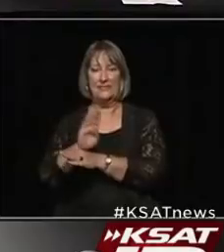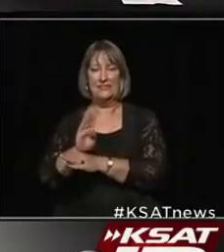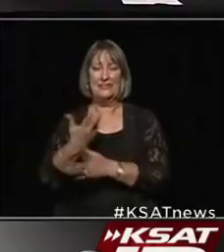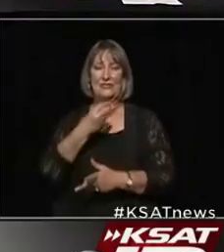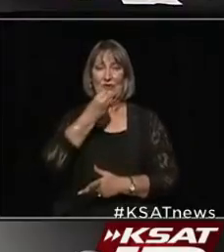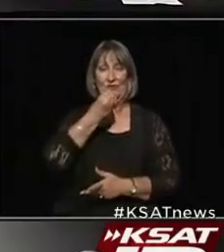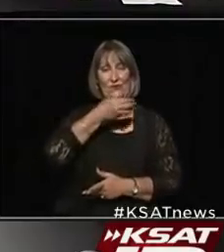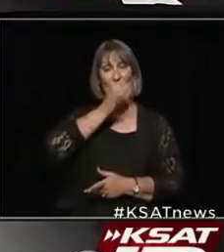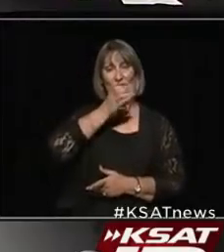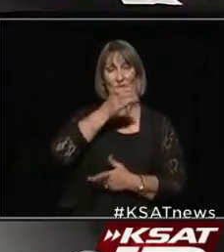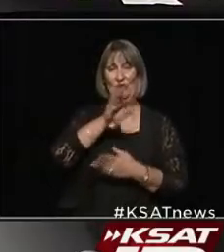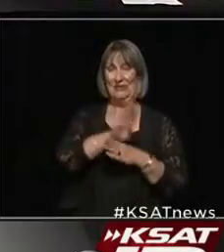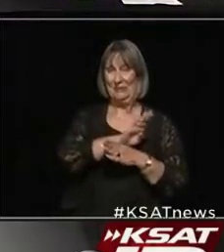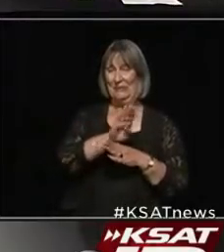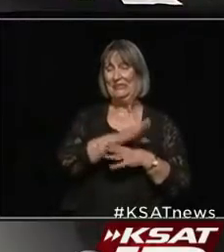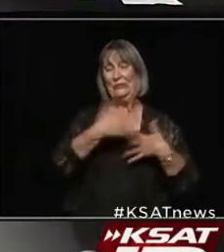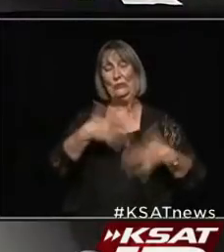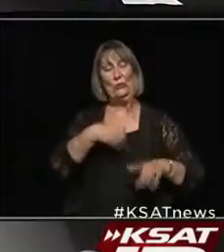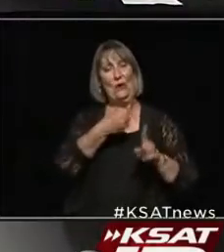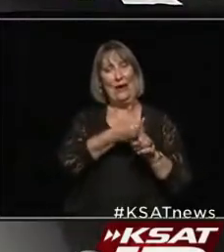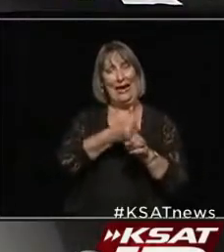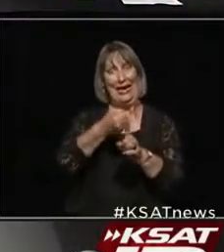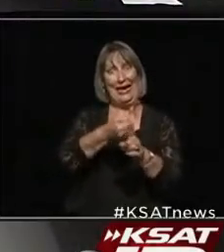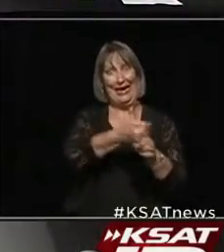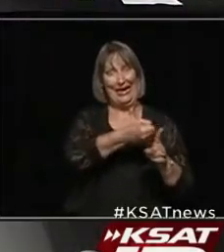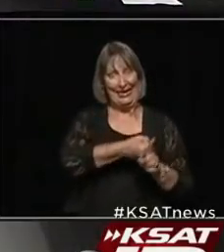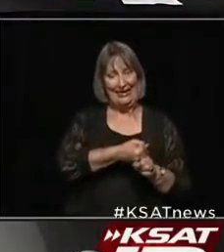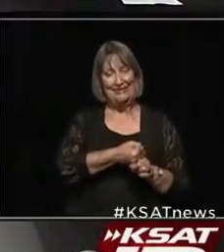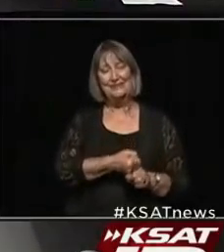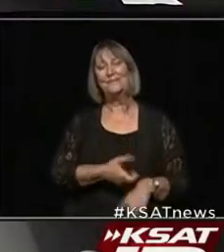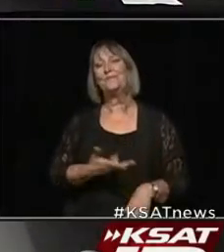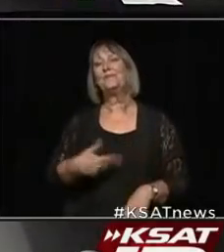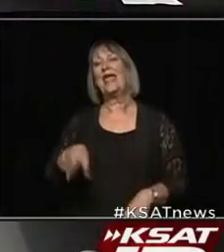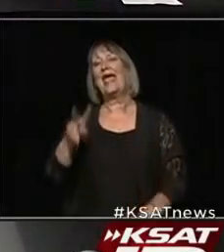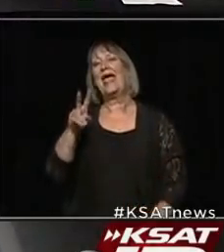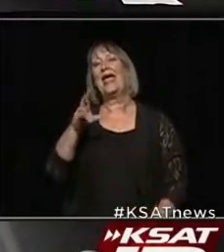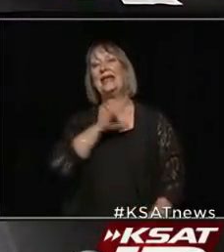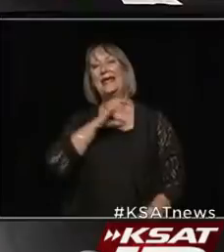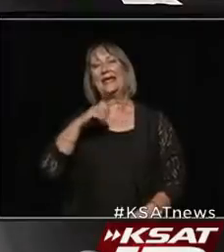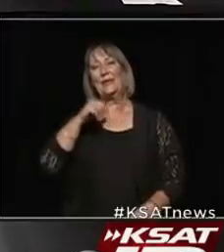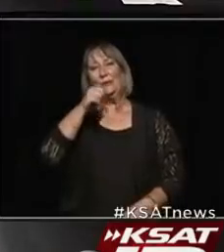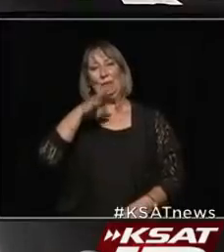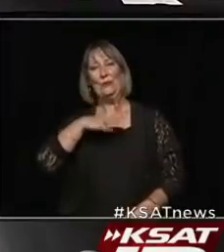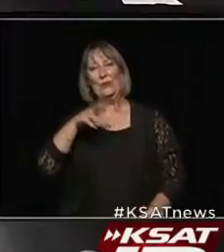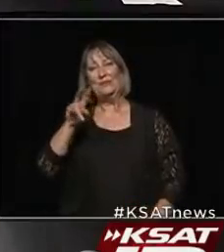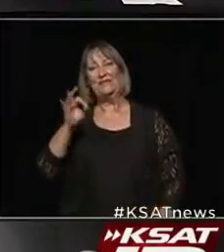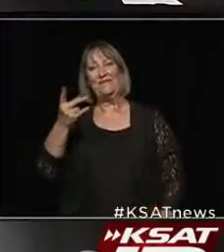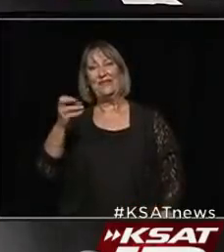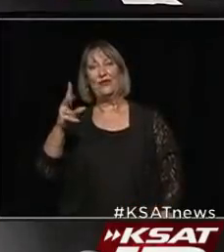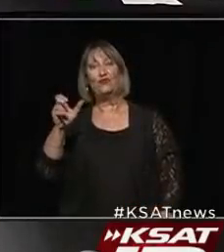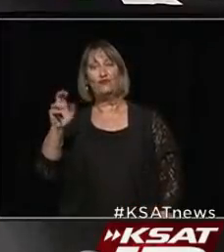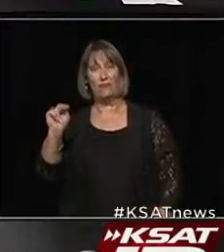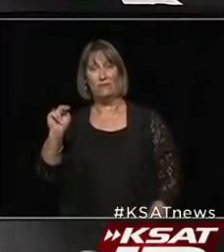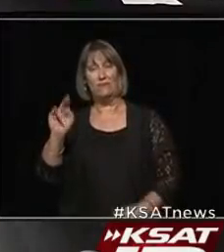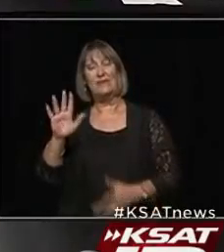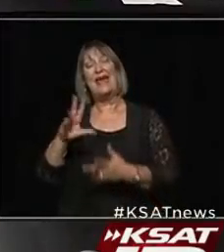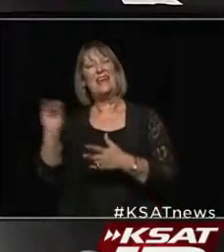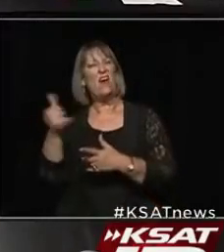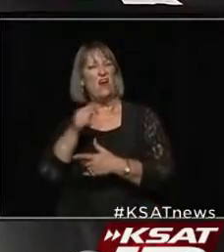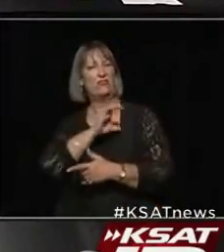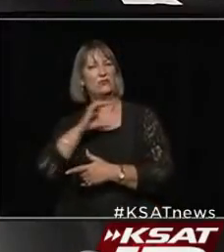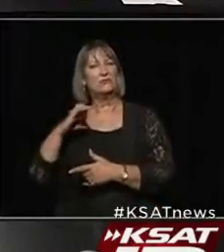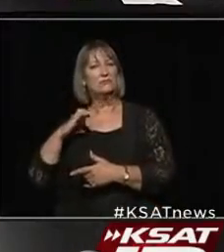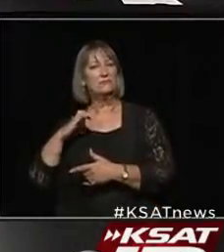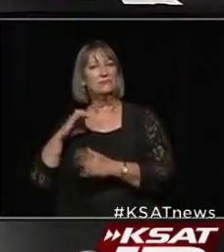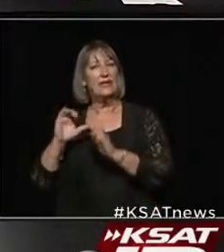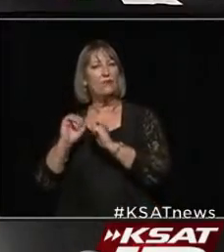beverage industry has been very hard hit, and Councilmember Villagran and her colleagues on the committee will be examining that here